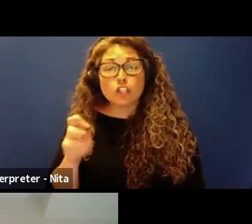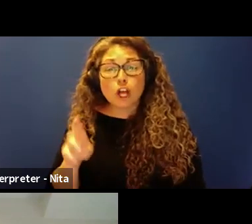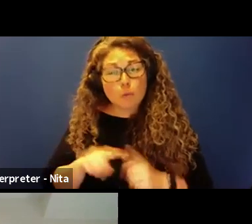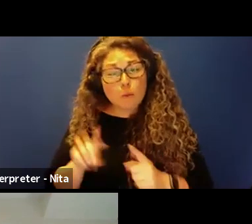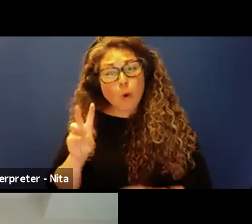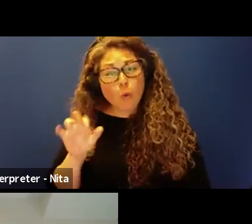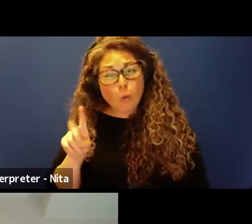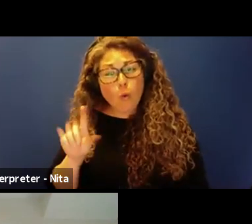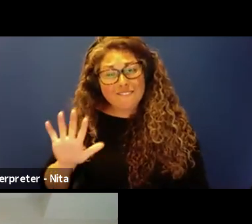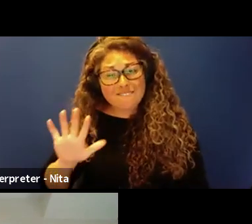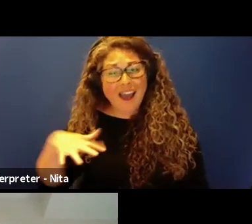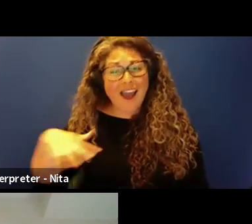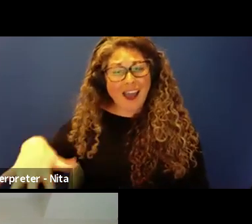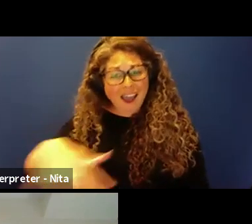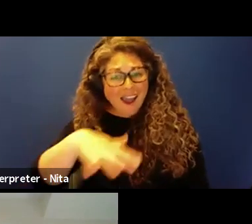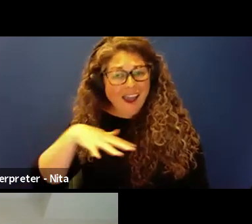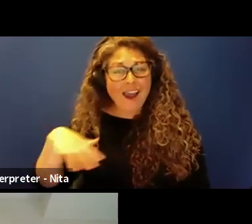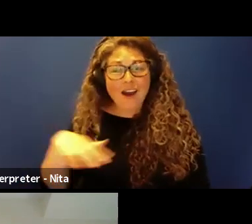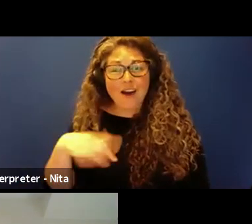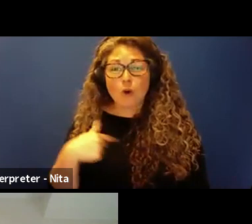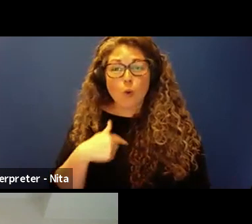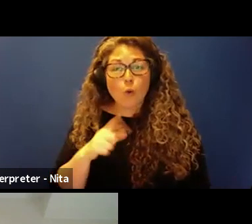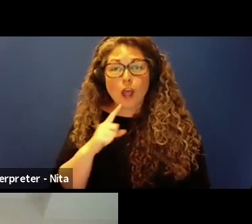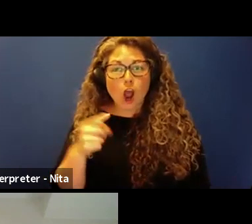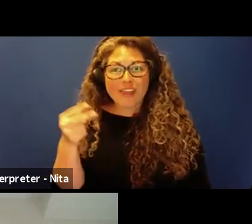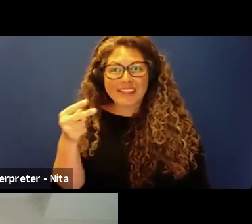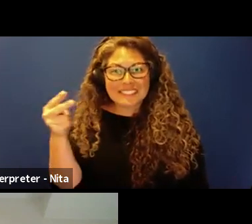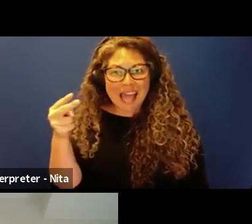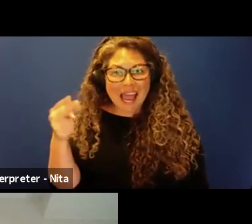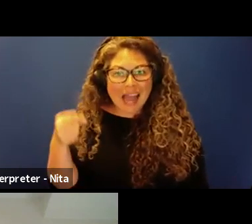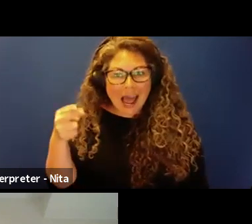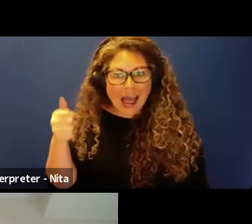as a whole. See, we're like the second highest